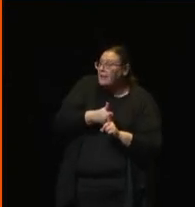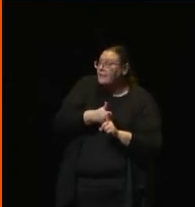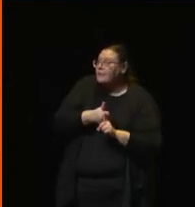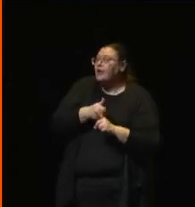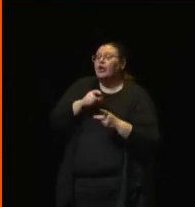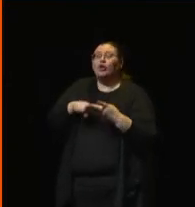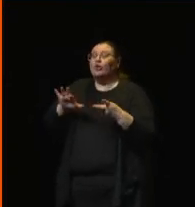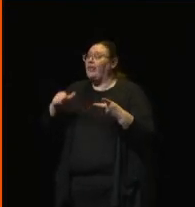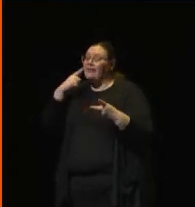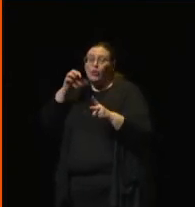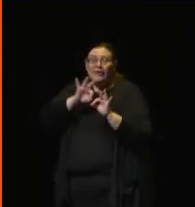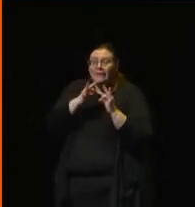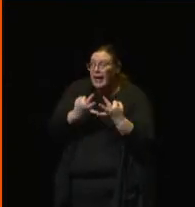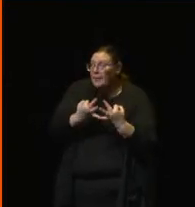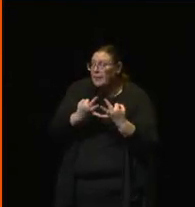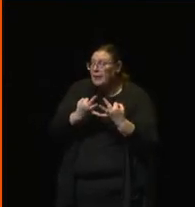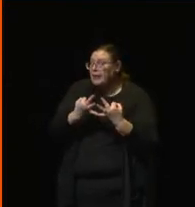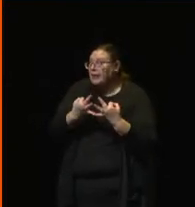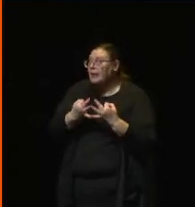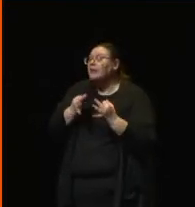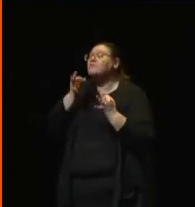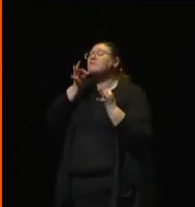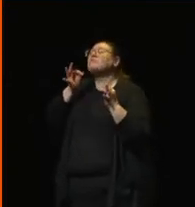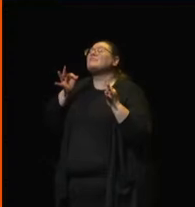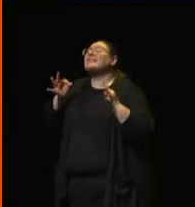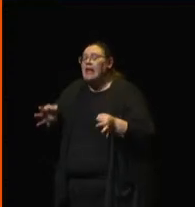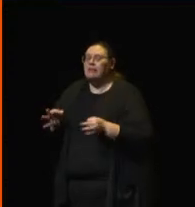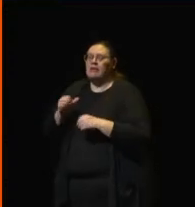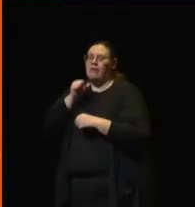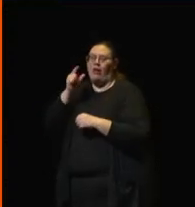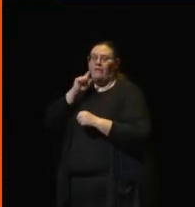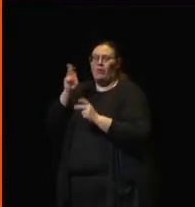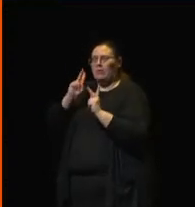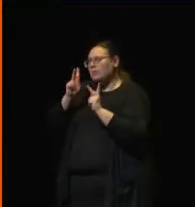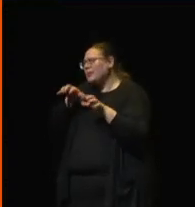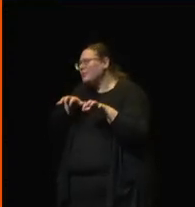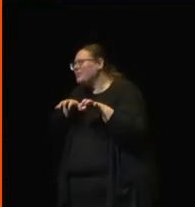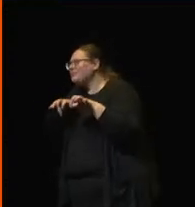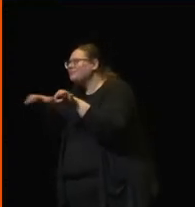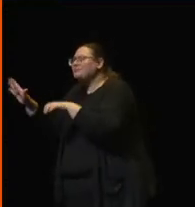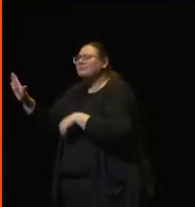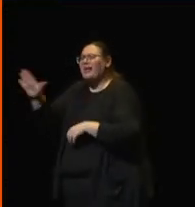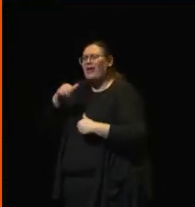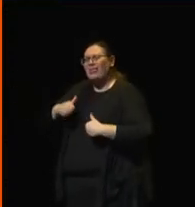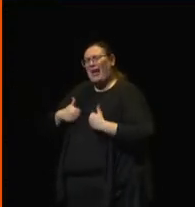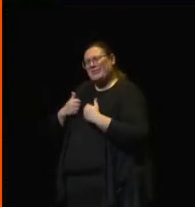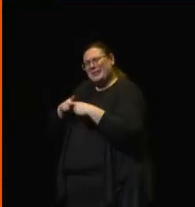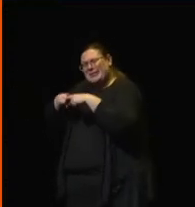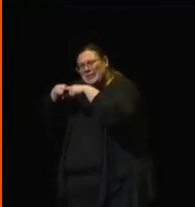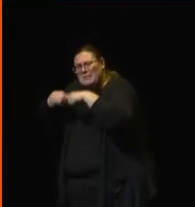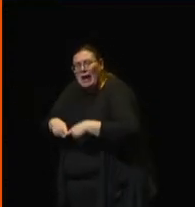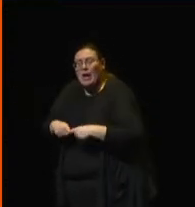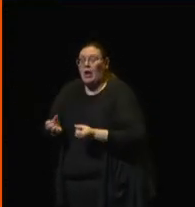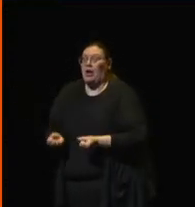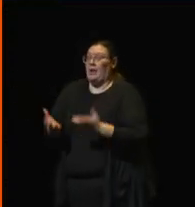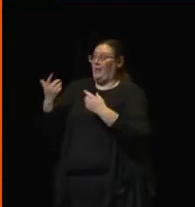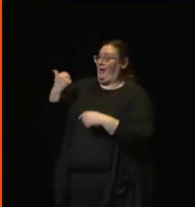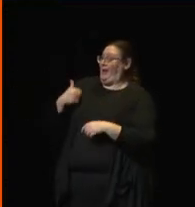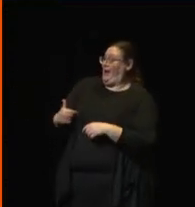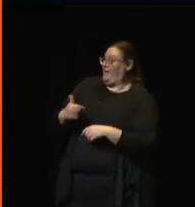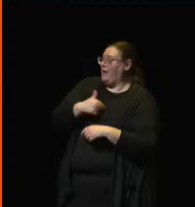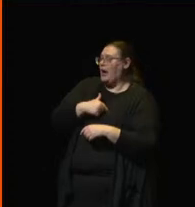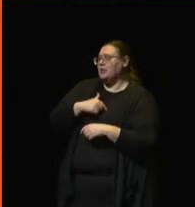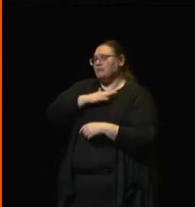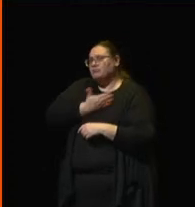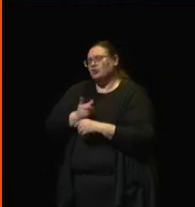family, and especially not for the people whose lives depend on how many of us show